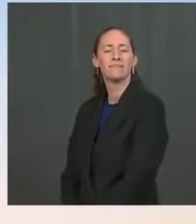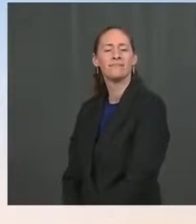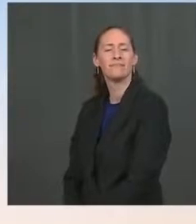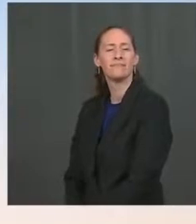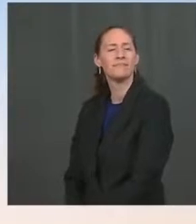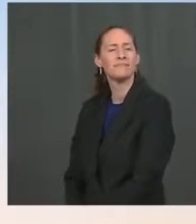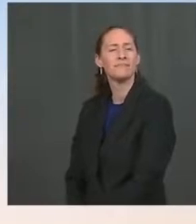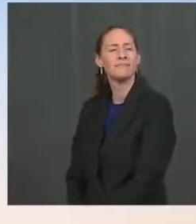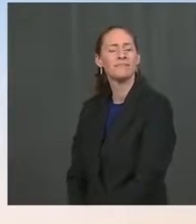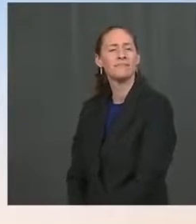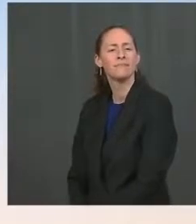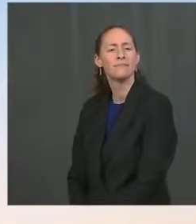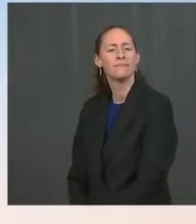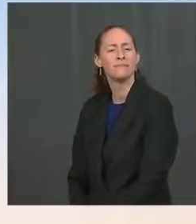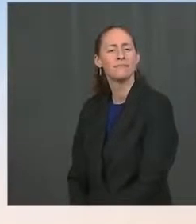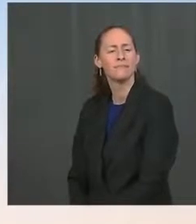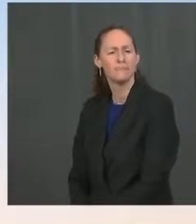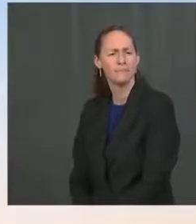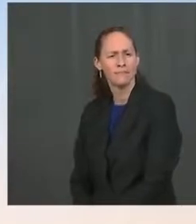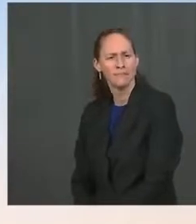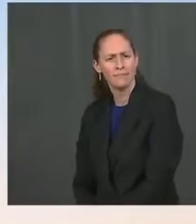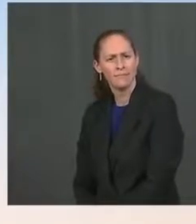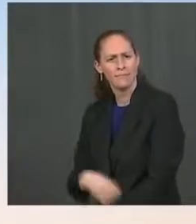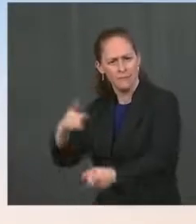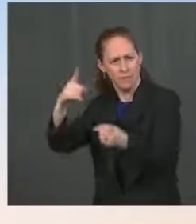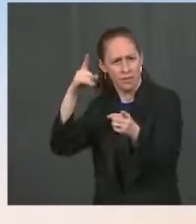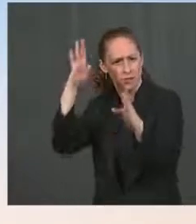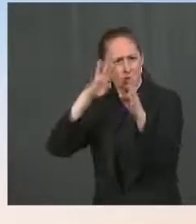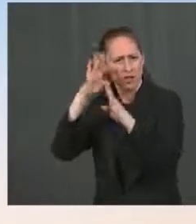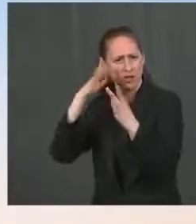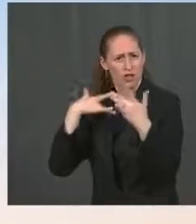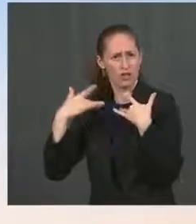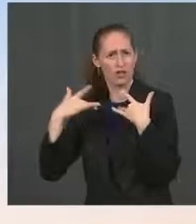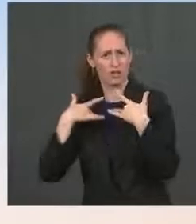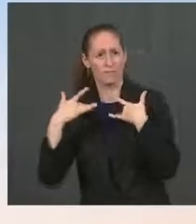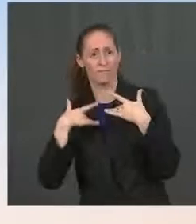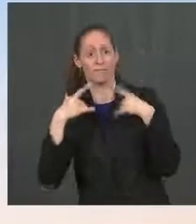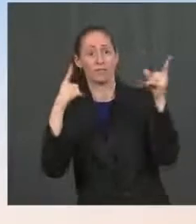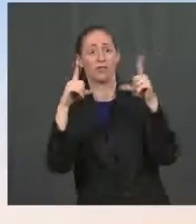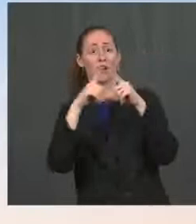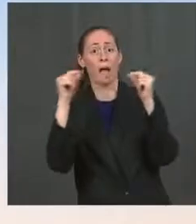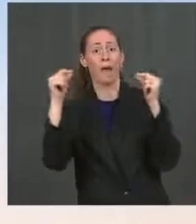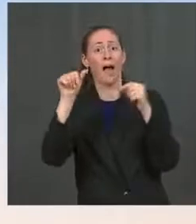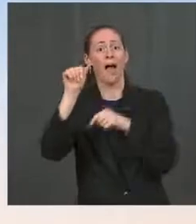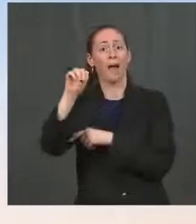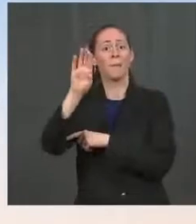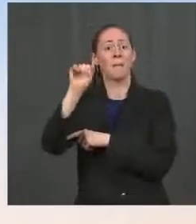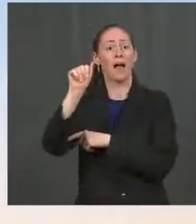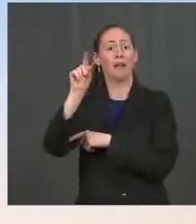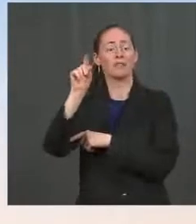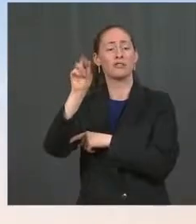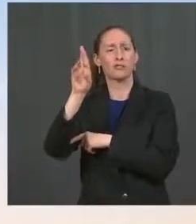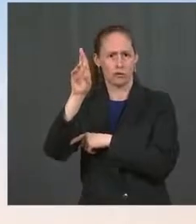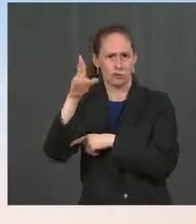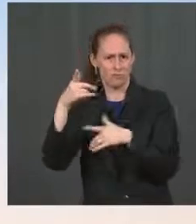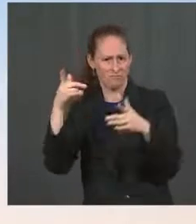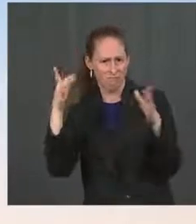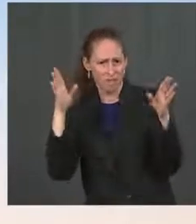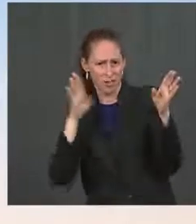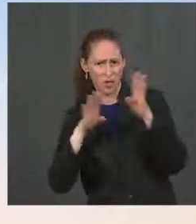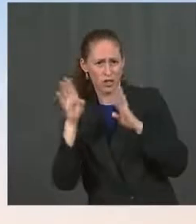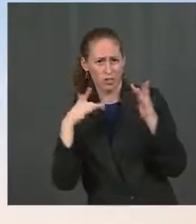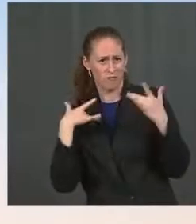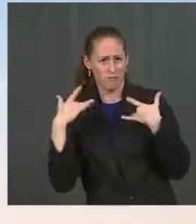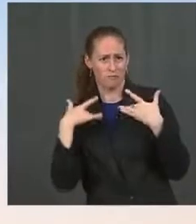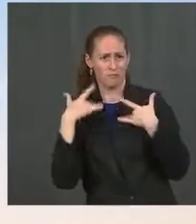Japan, given the recent statements from progressives and activists? And what do you say to the criticism that his handling of the police killing of Laquan